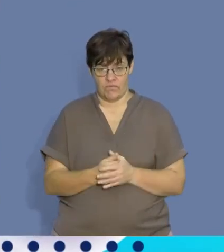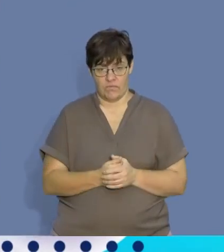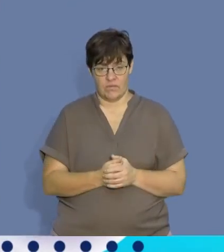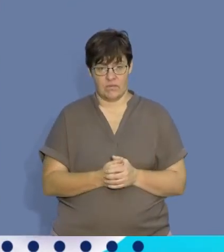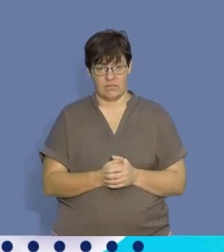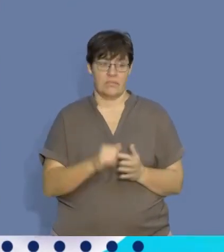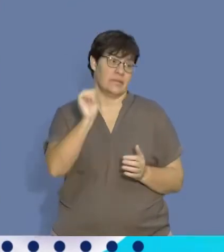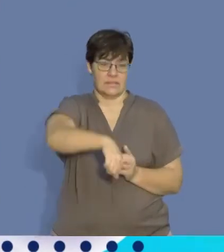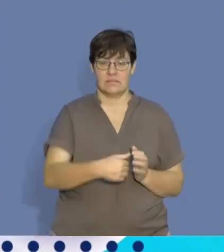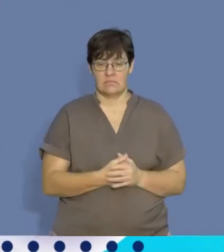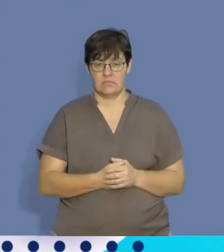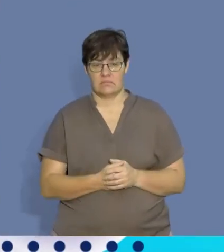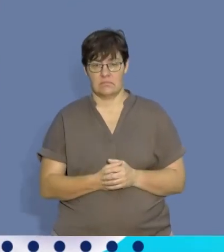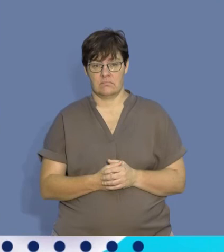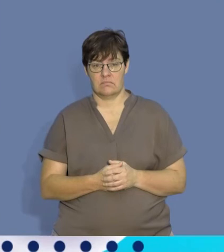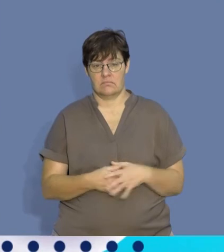Yes.